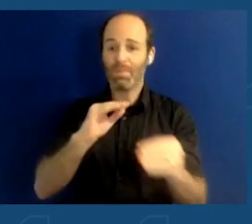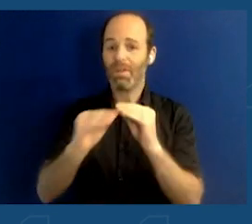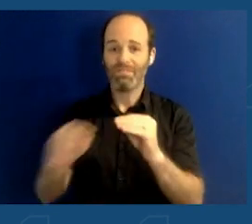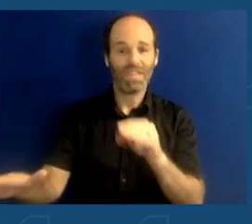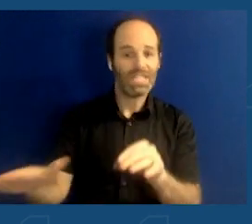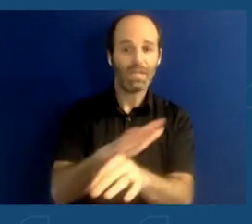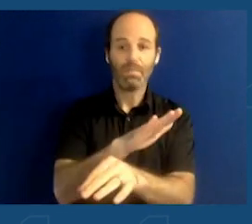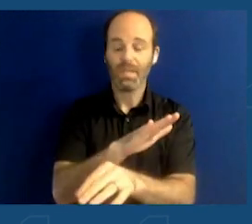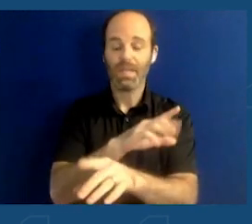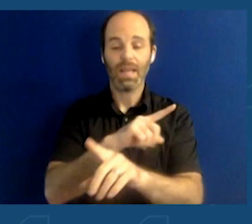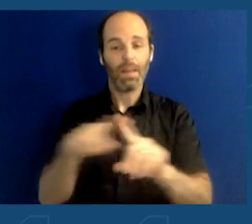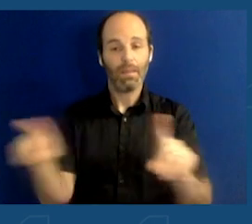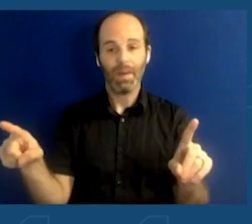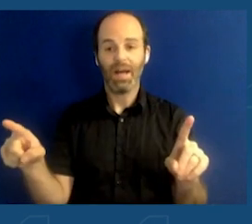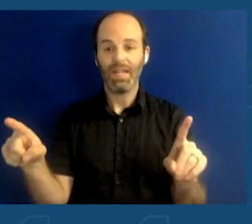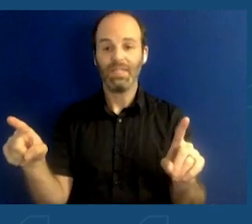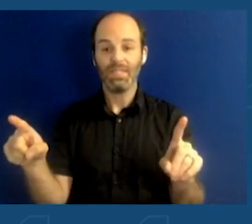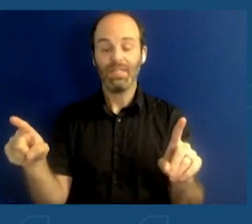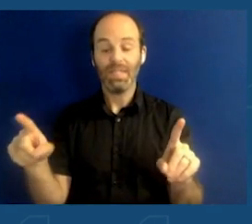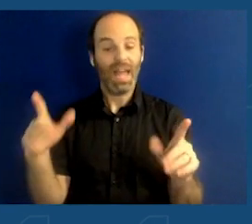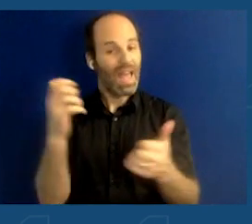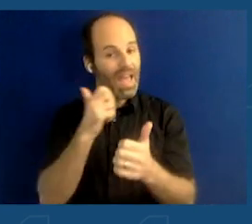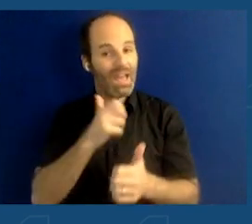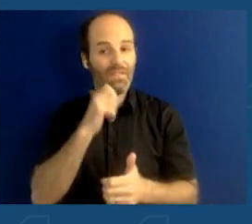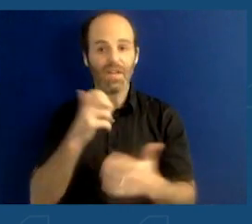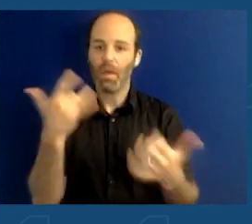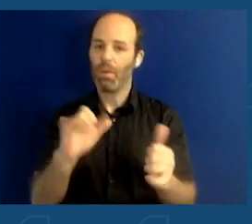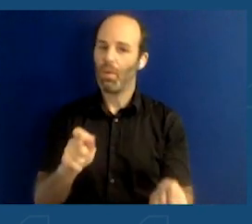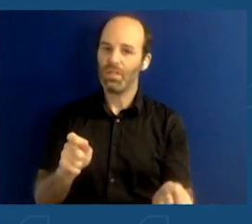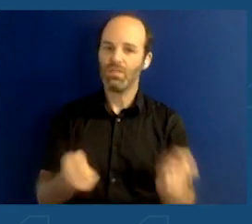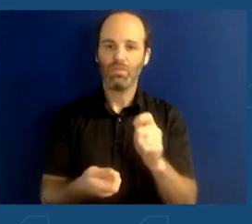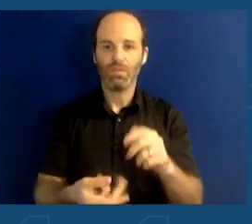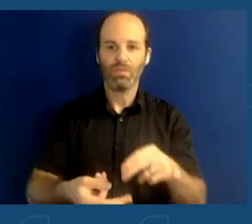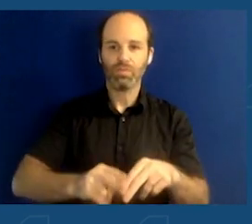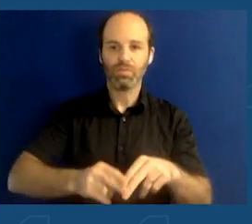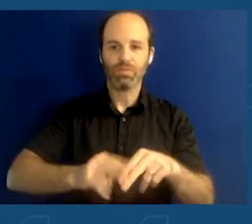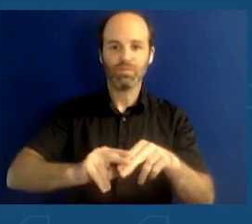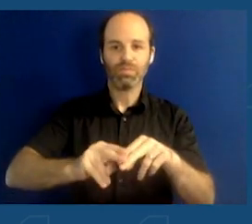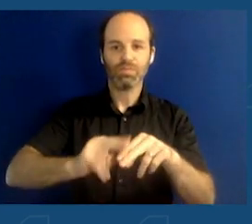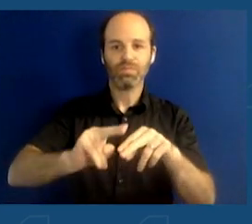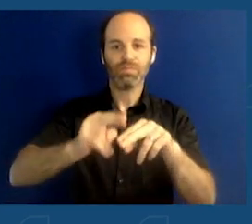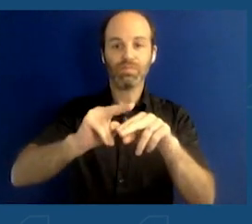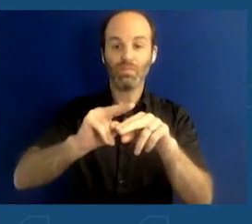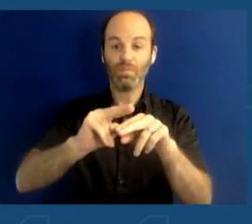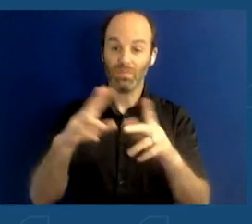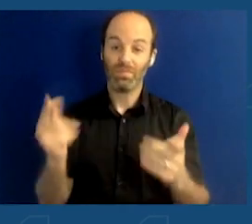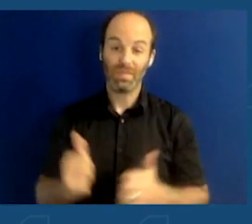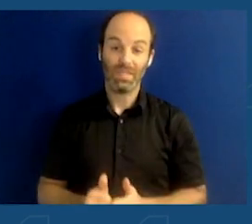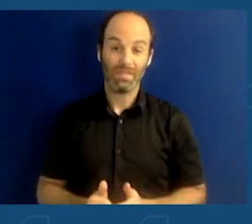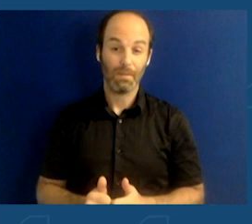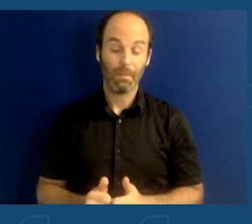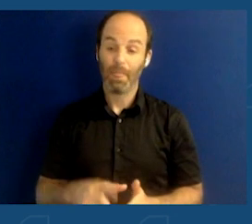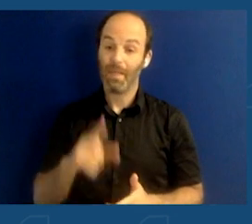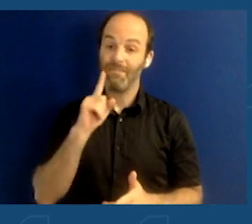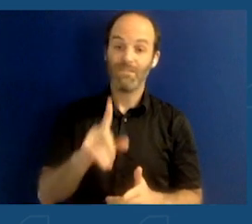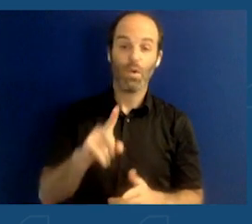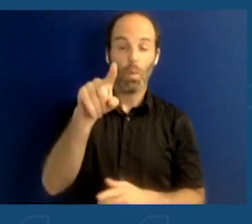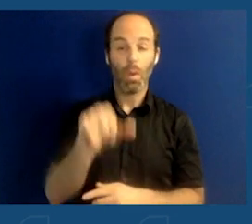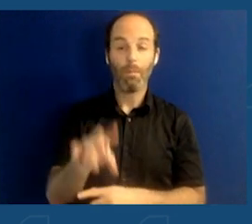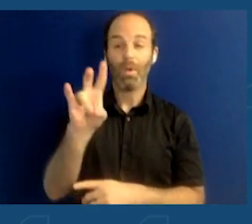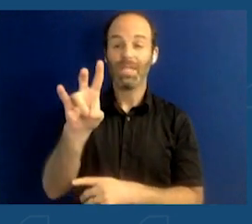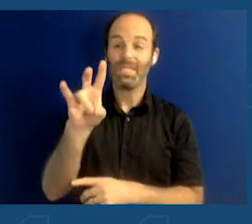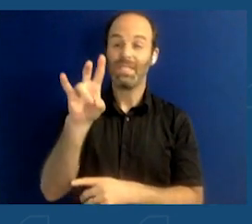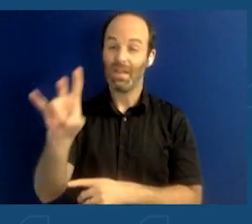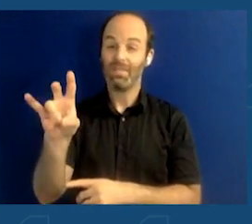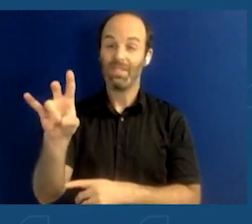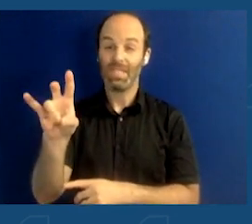that every day we're going to make a difference. And I just want to say to the 1.77 Jews who